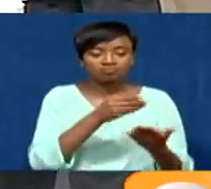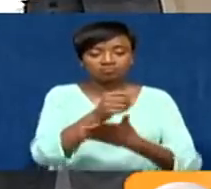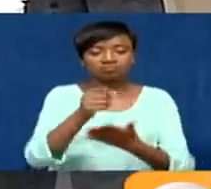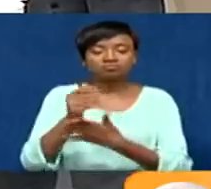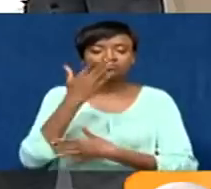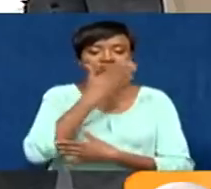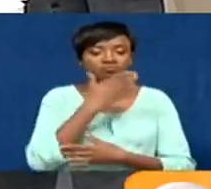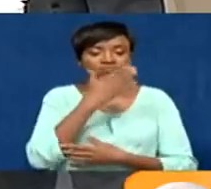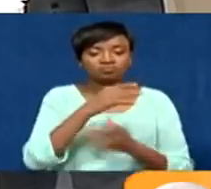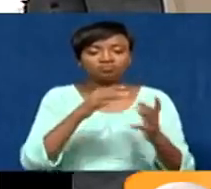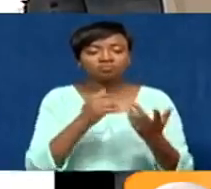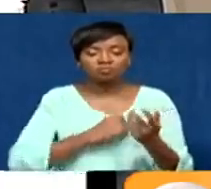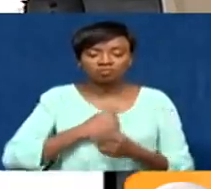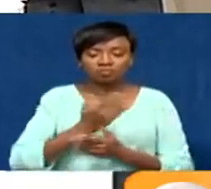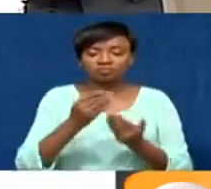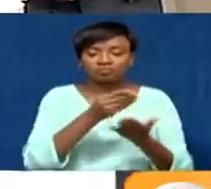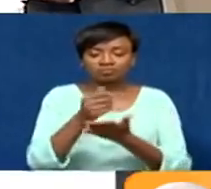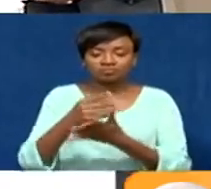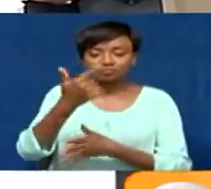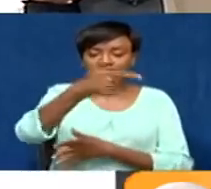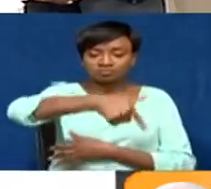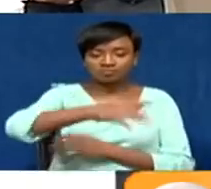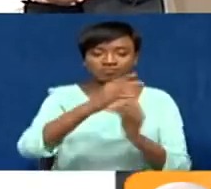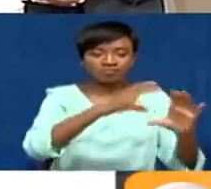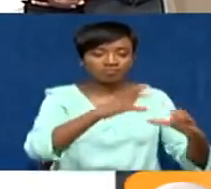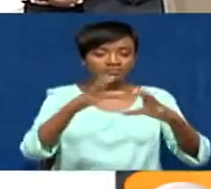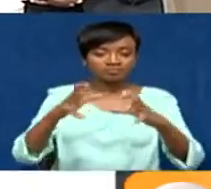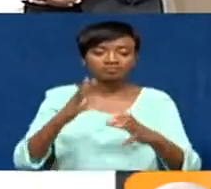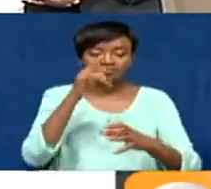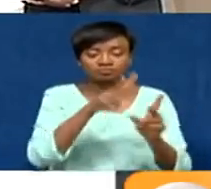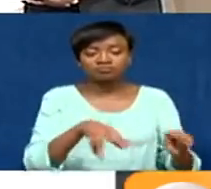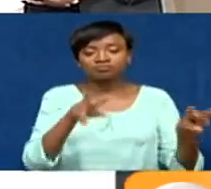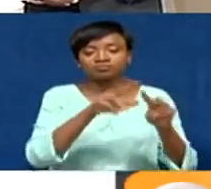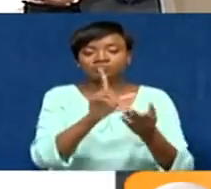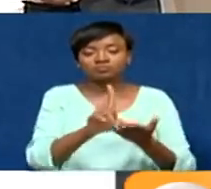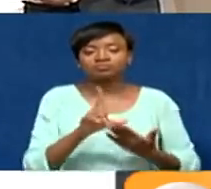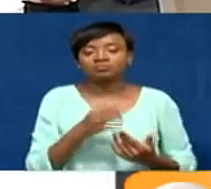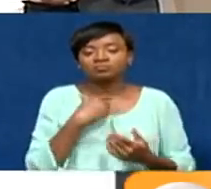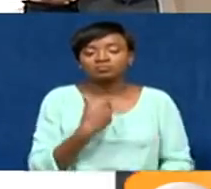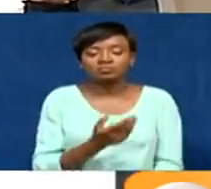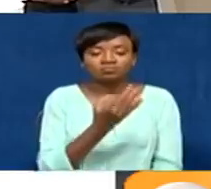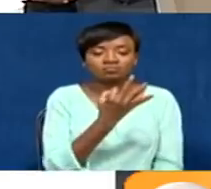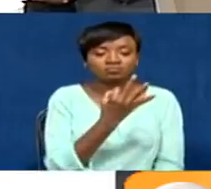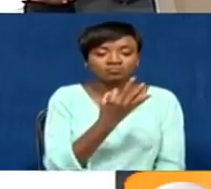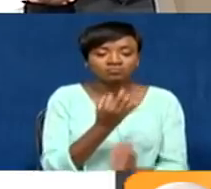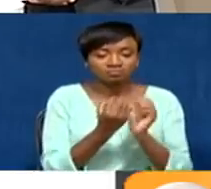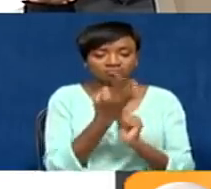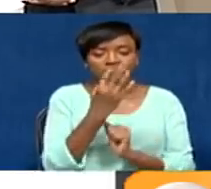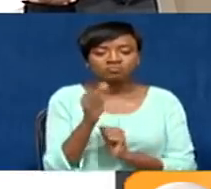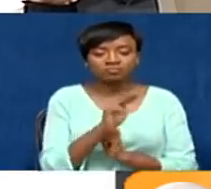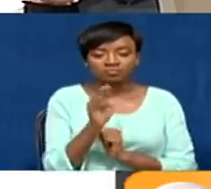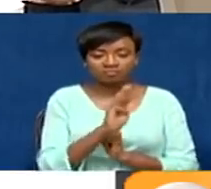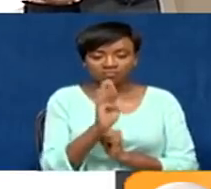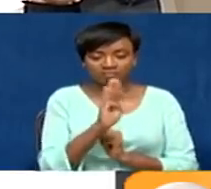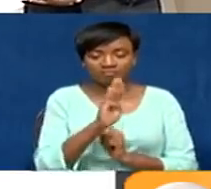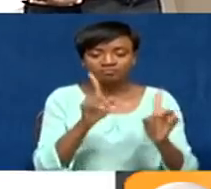companies that have choked the flow of fuel over an outstanding debt of 13 billion Kenya shillings. Now, tonight, further sources at the